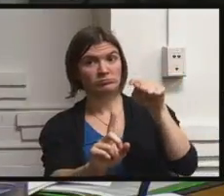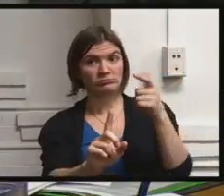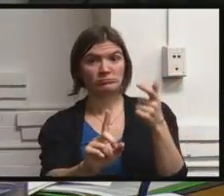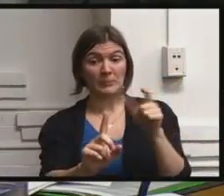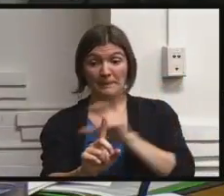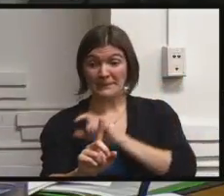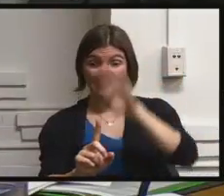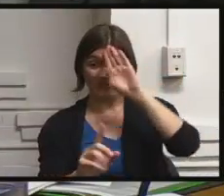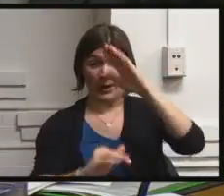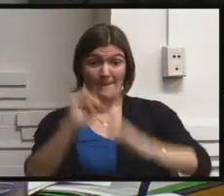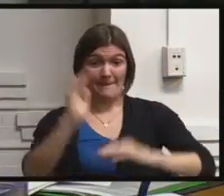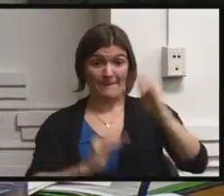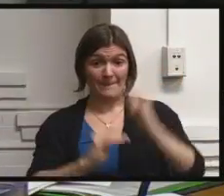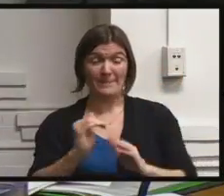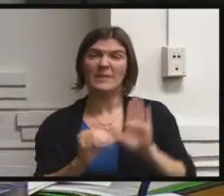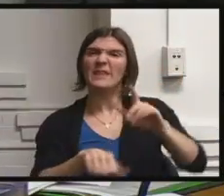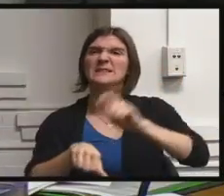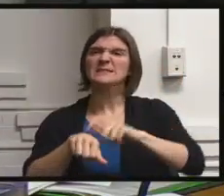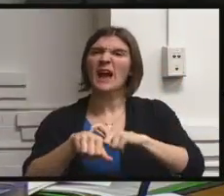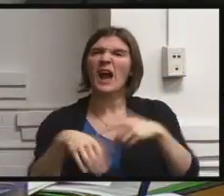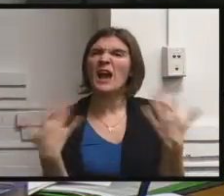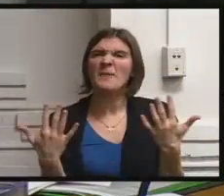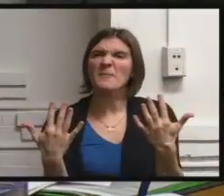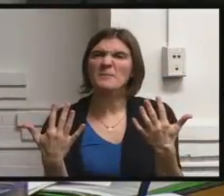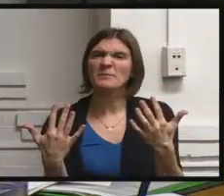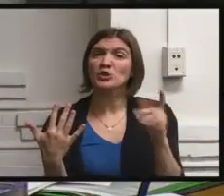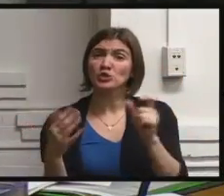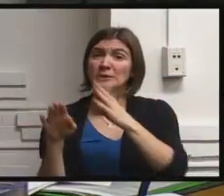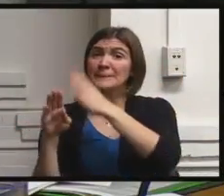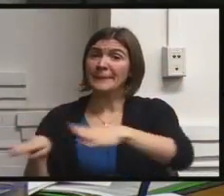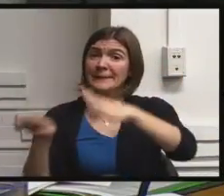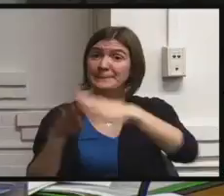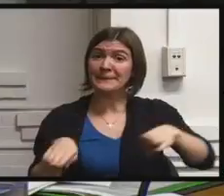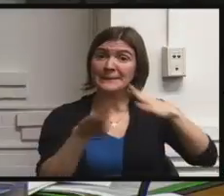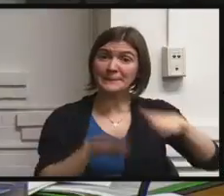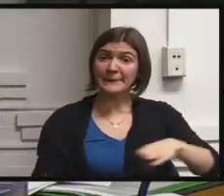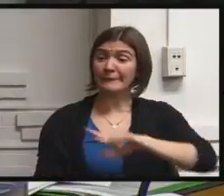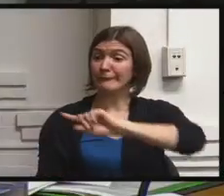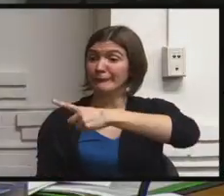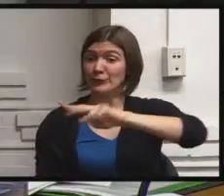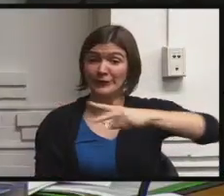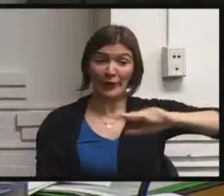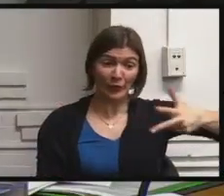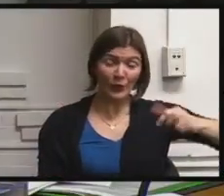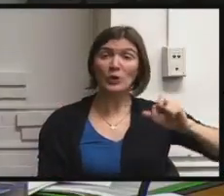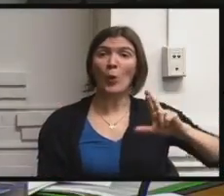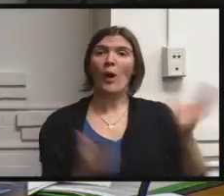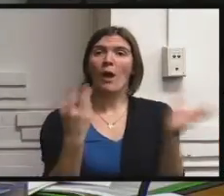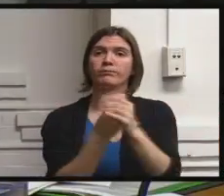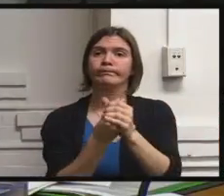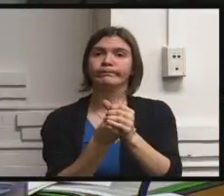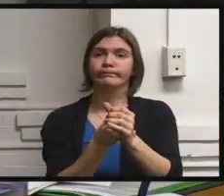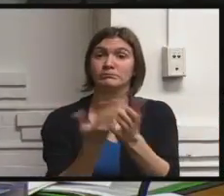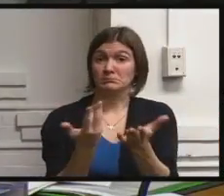the police fire facilities project should be divided up or phased.